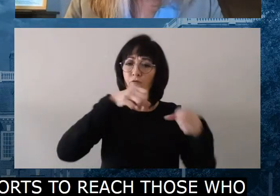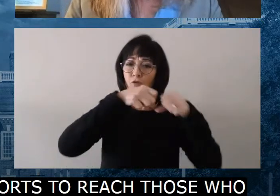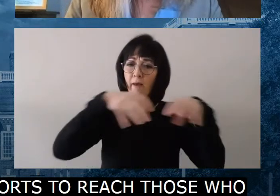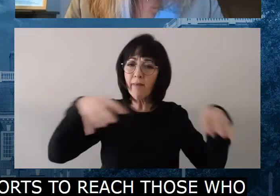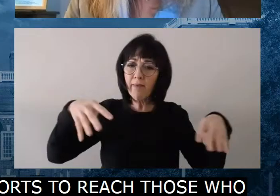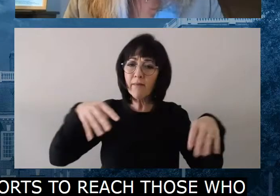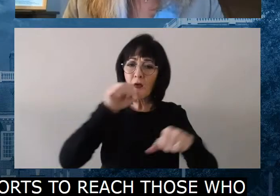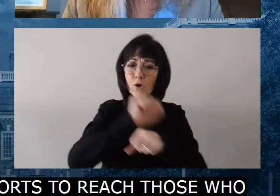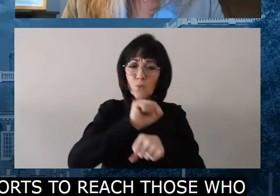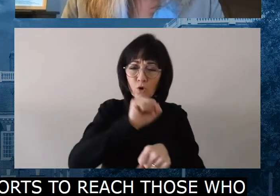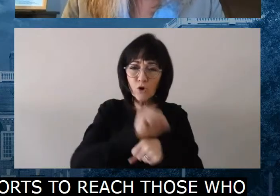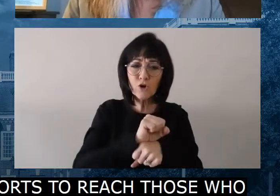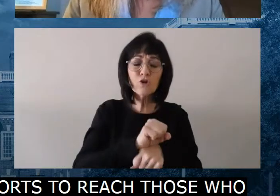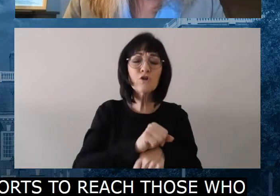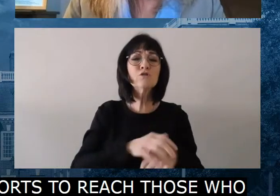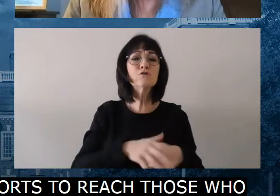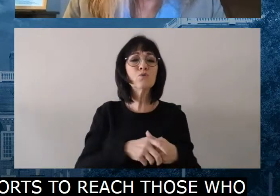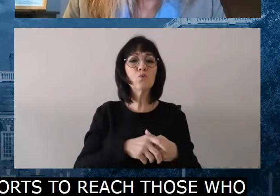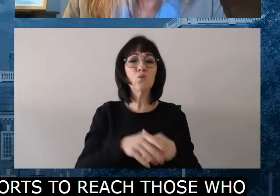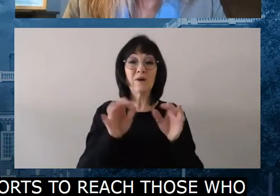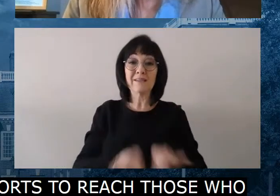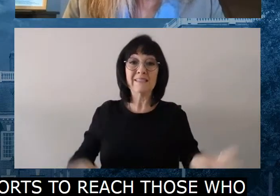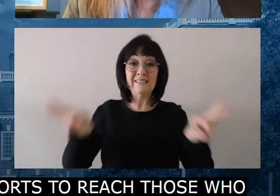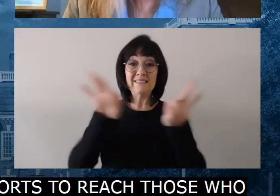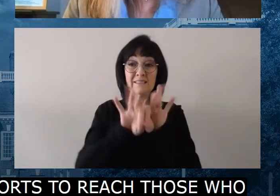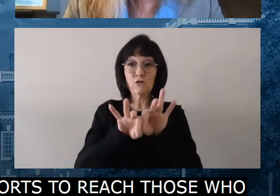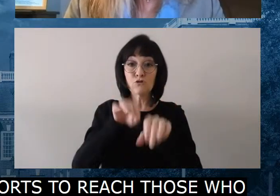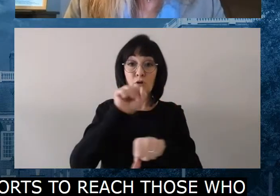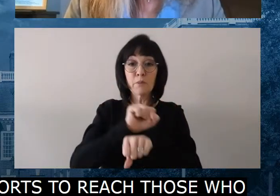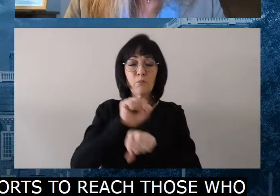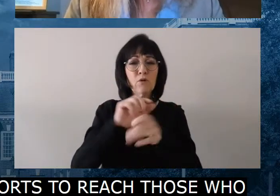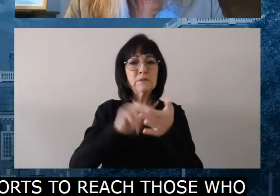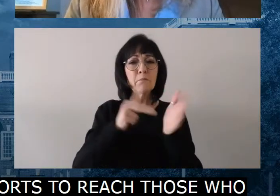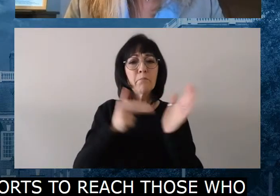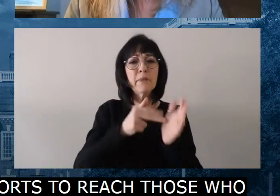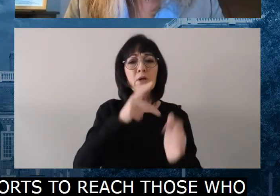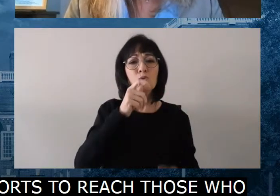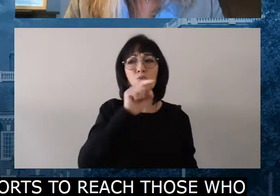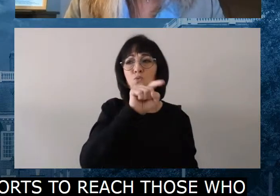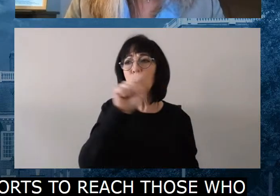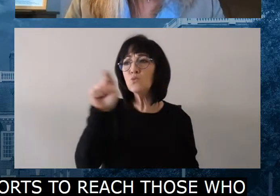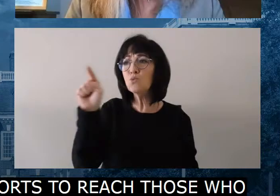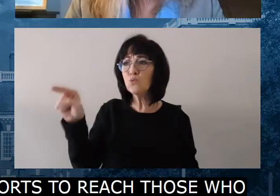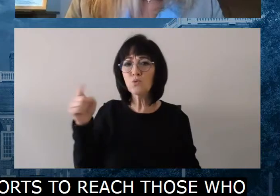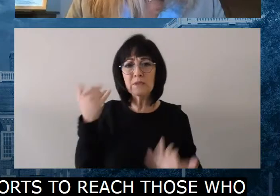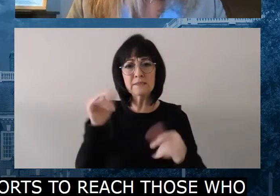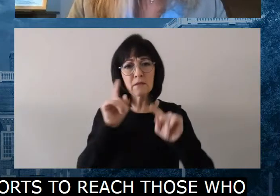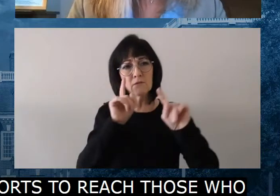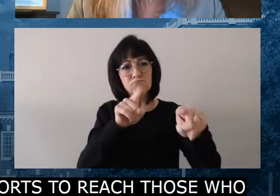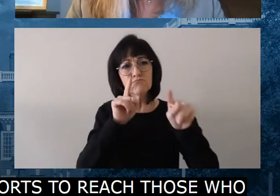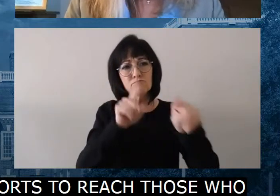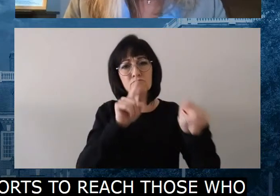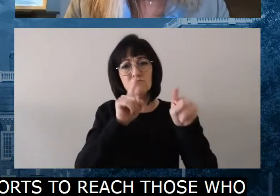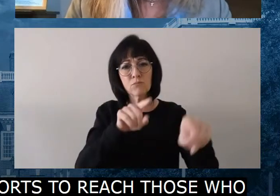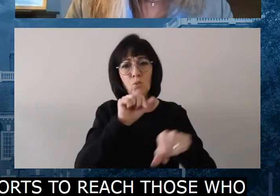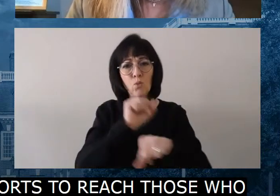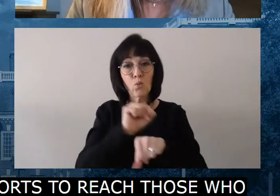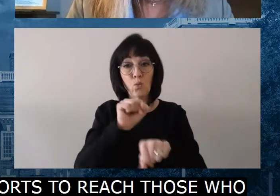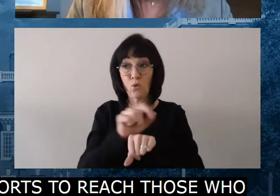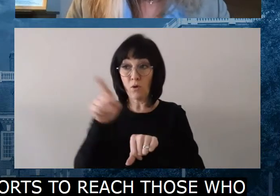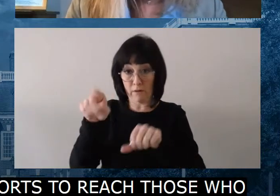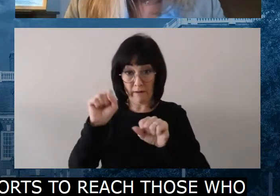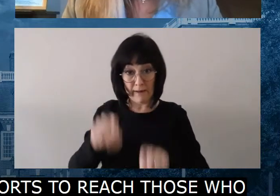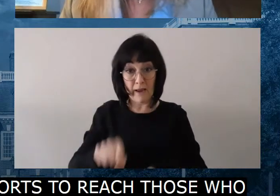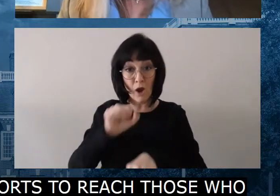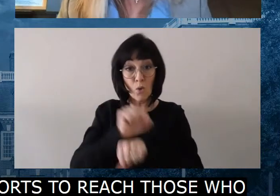essential employees, which I talked about a few weeks back, but we've